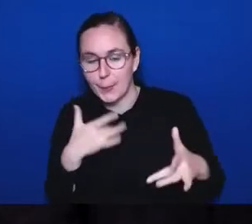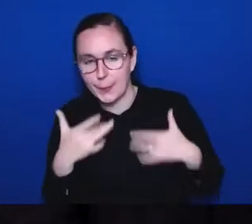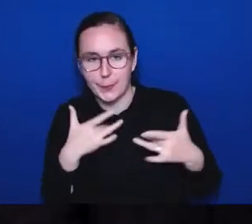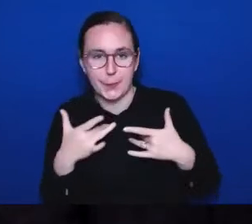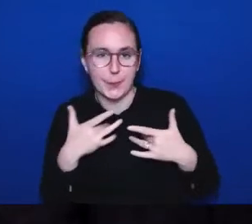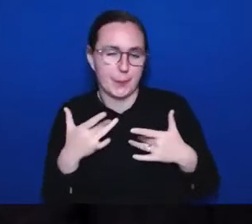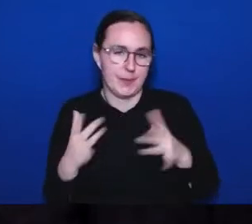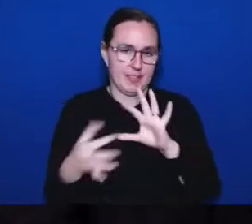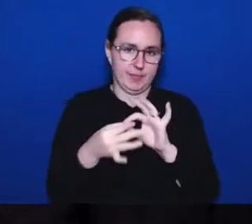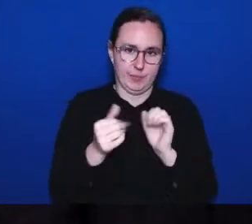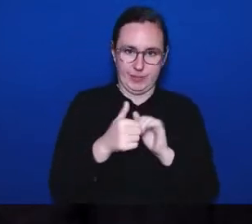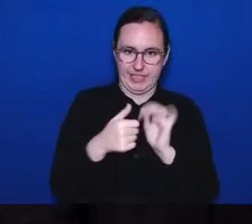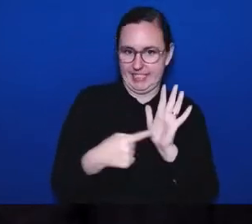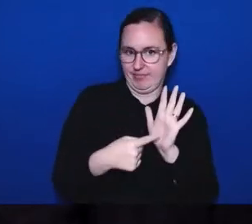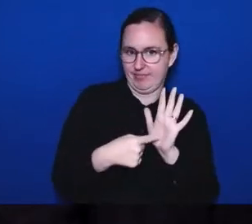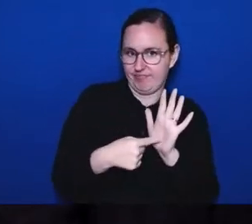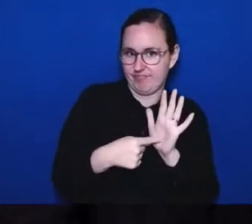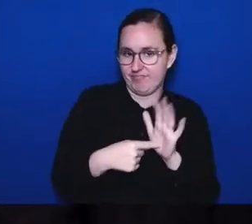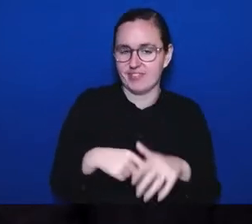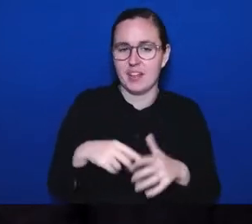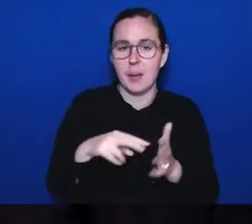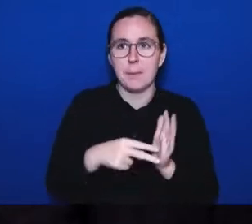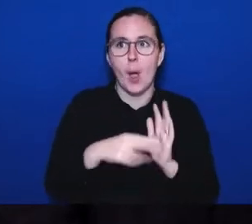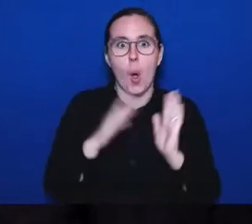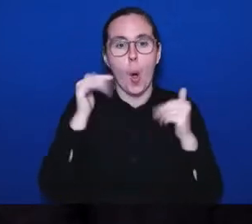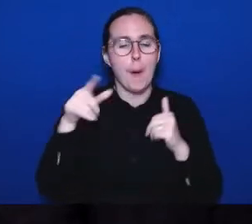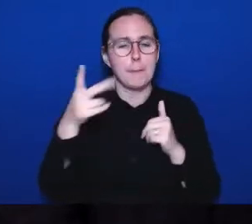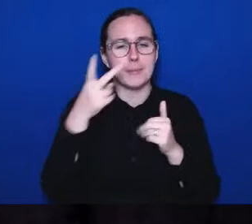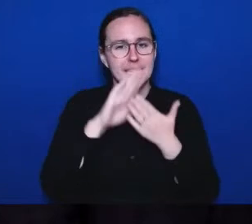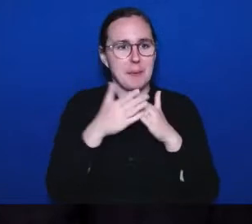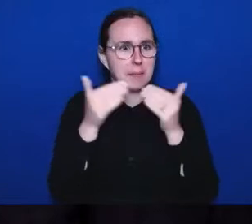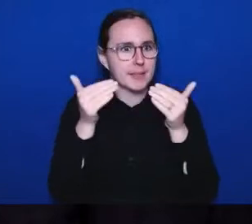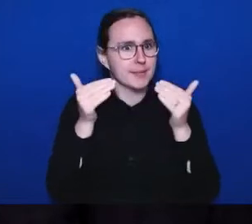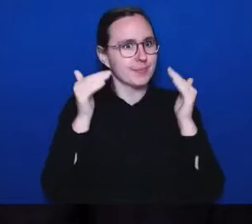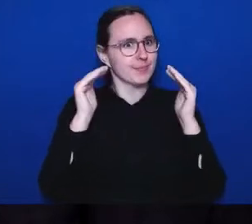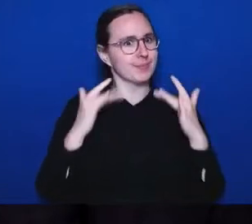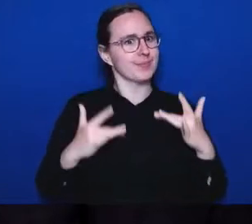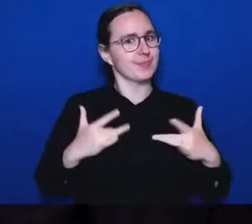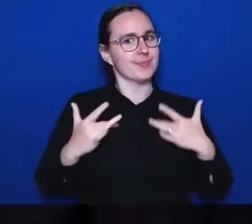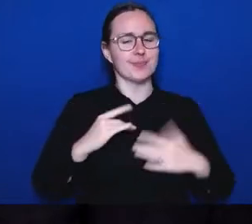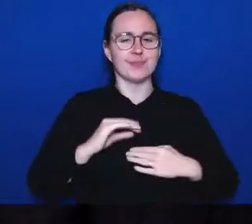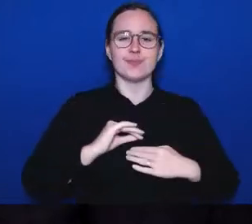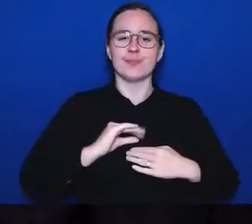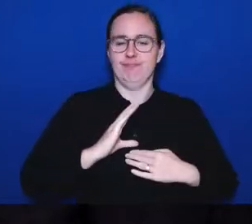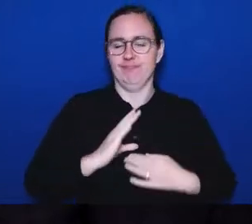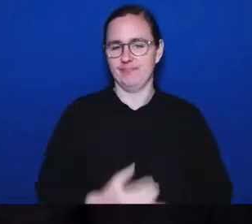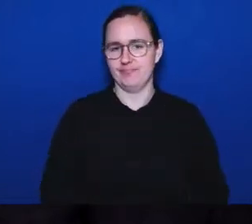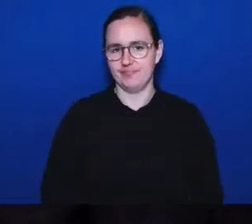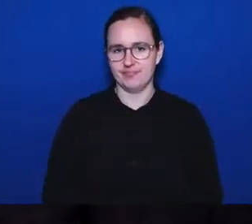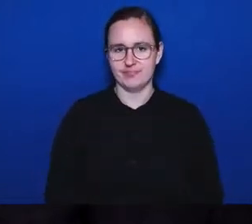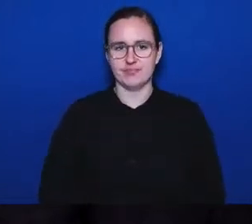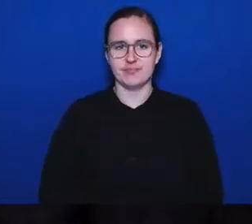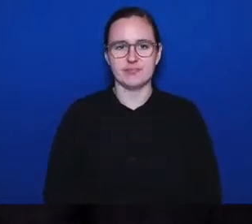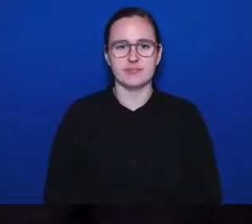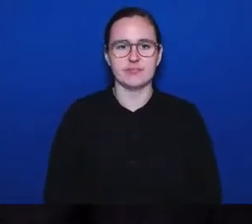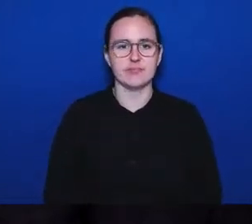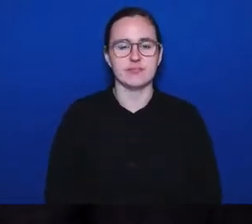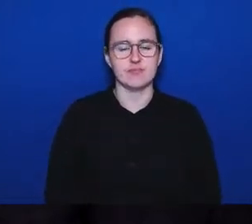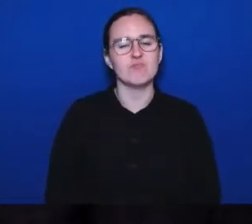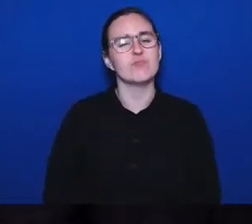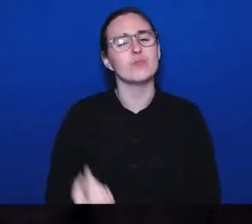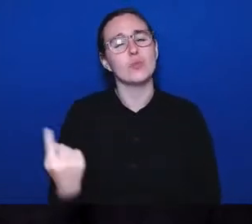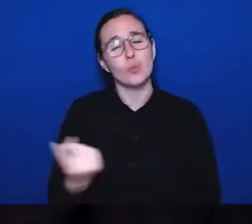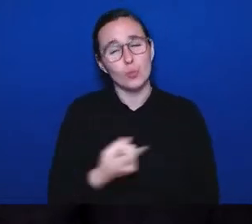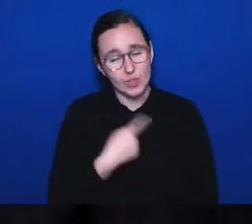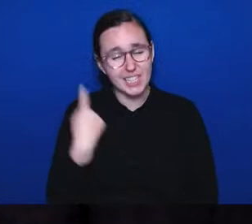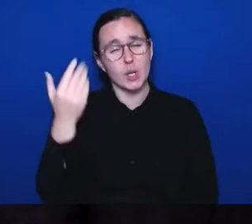of shifting into a new way of doing things. We've all known what it takes to provide quality care. We learn it, healthcare systems, many